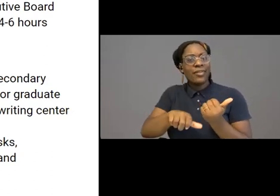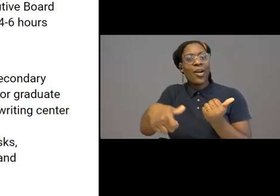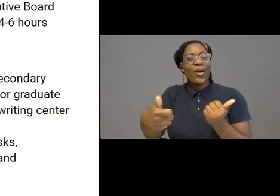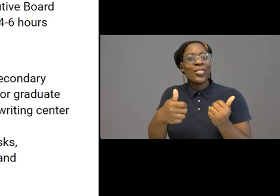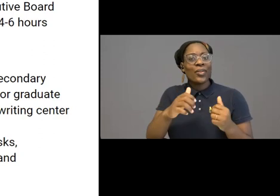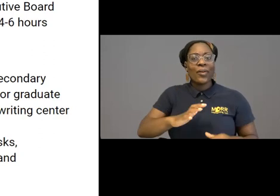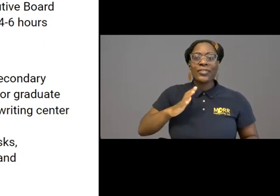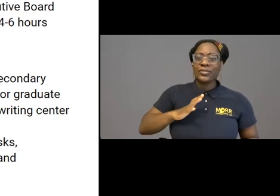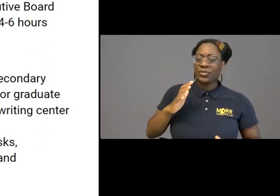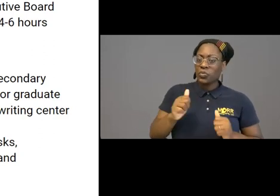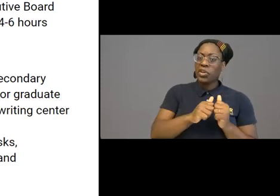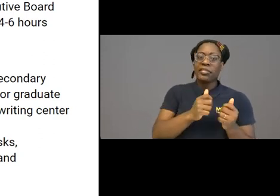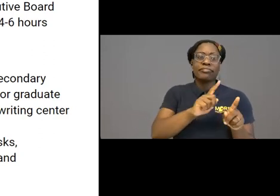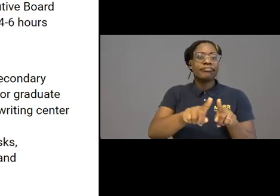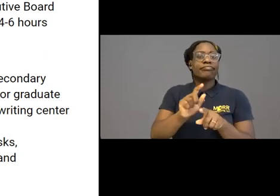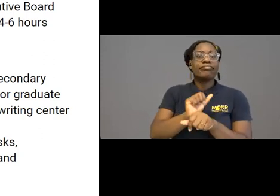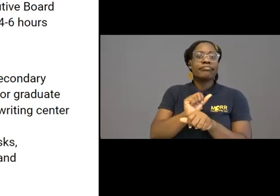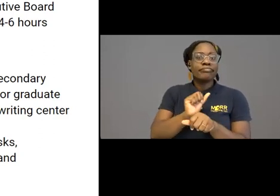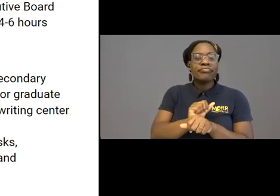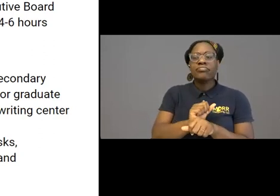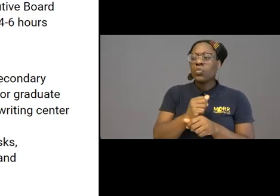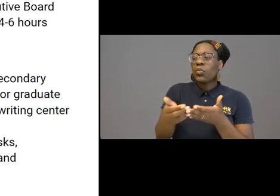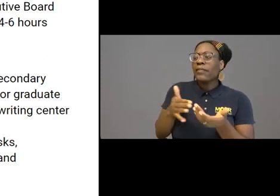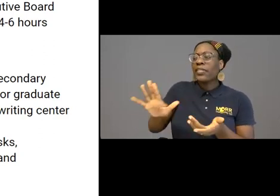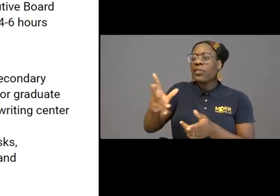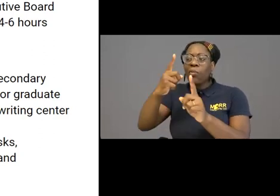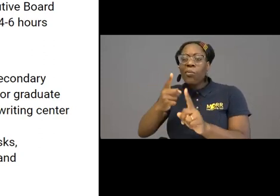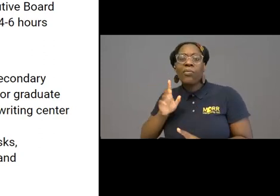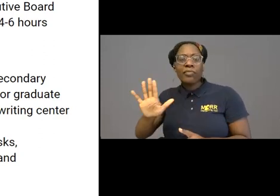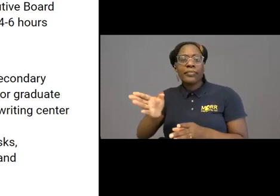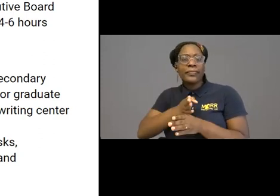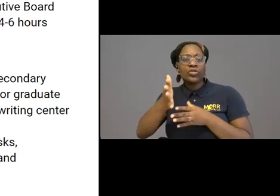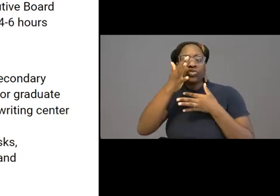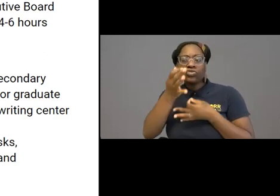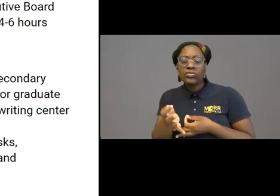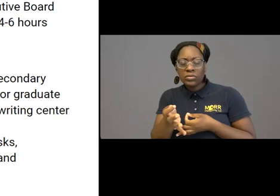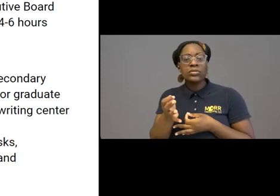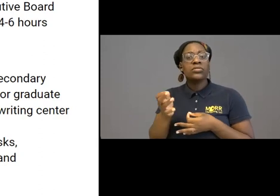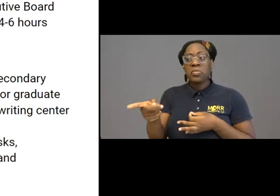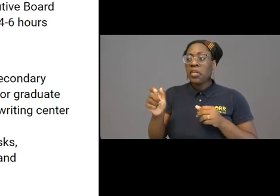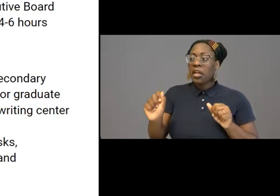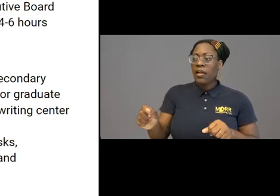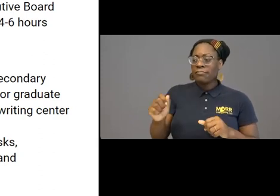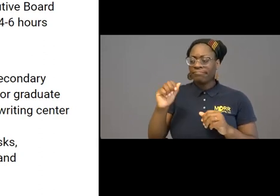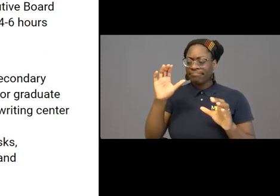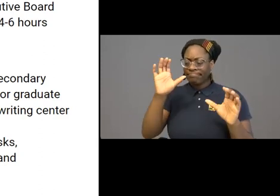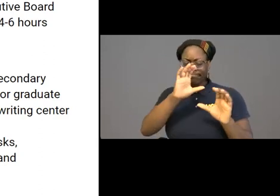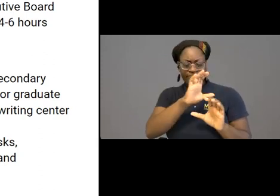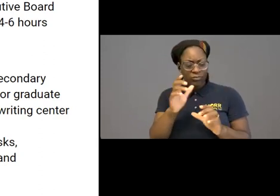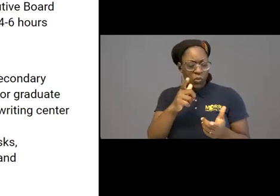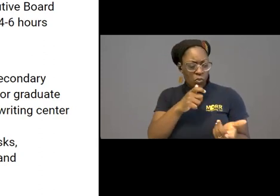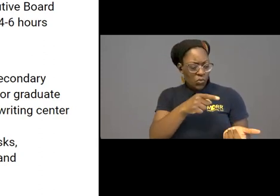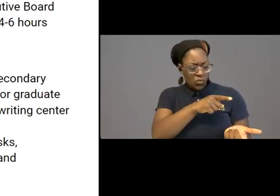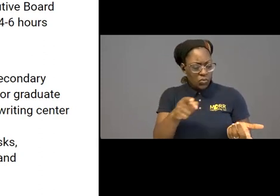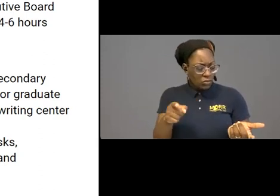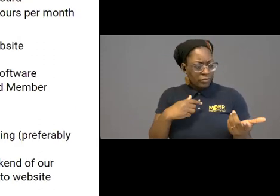according to their interests and professional goals. So there are opportunities for them to come in with their own ideas or initiatives and work towards them.